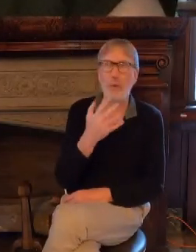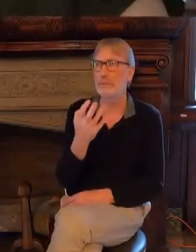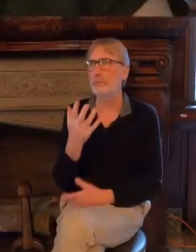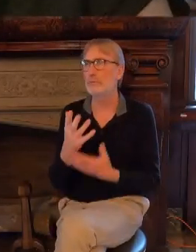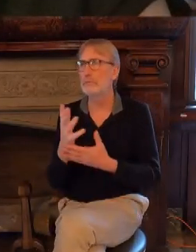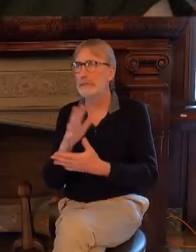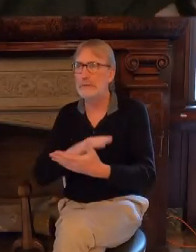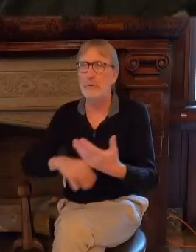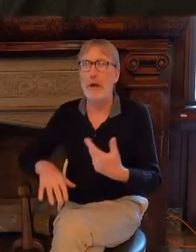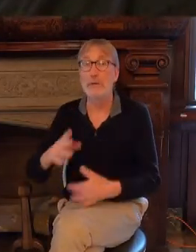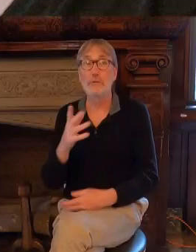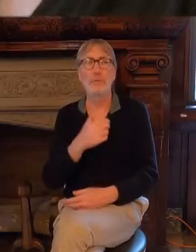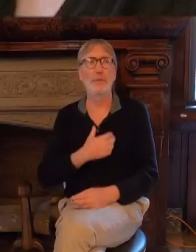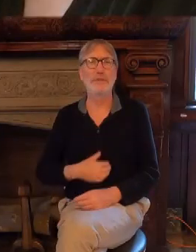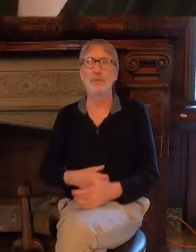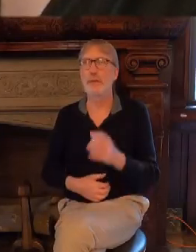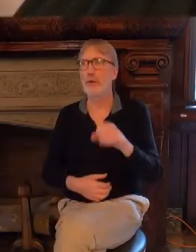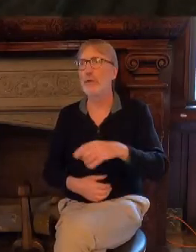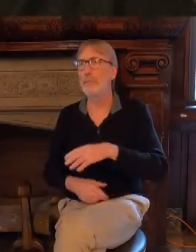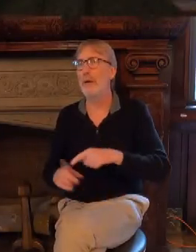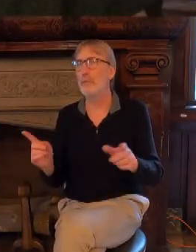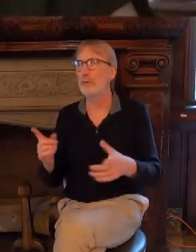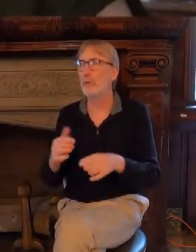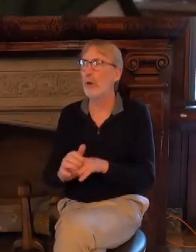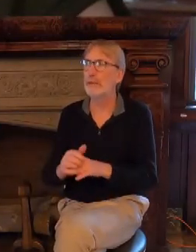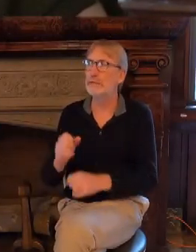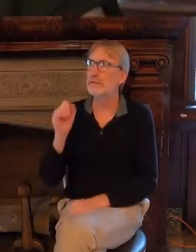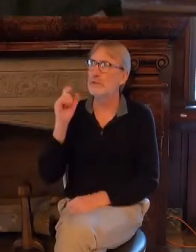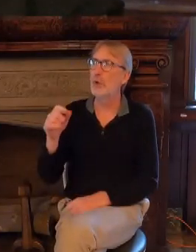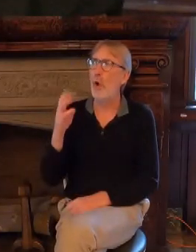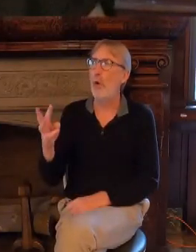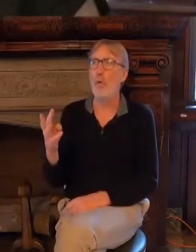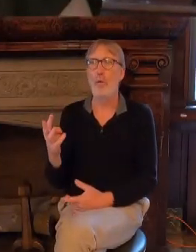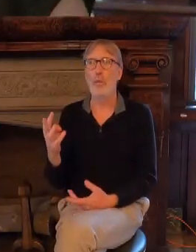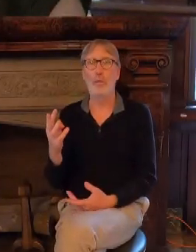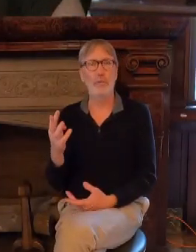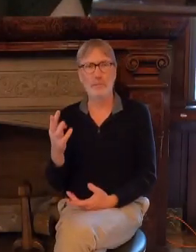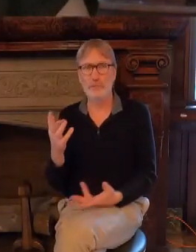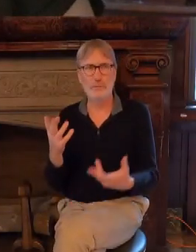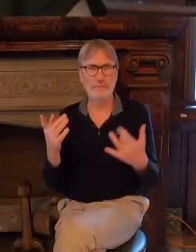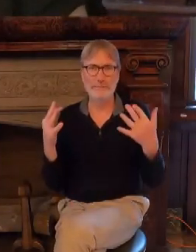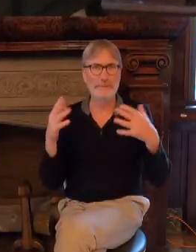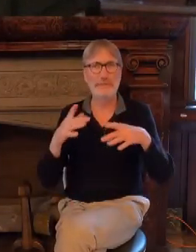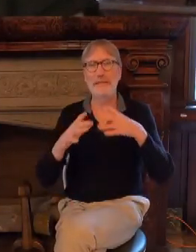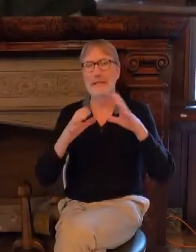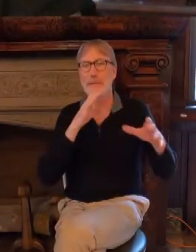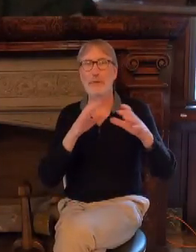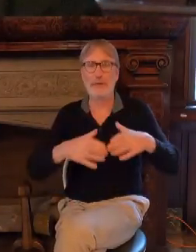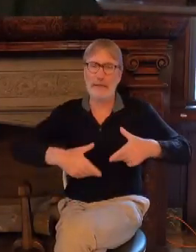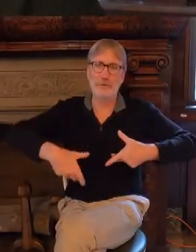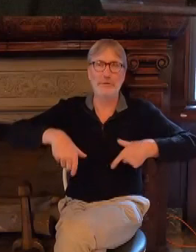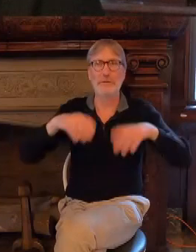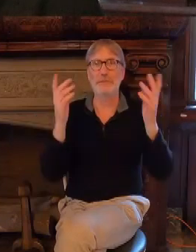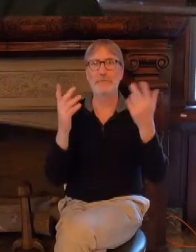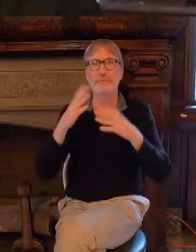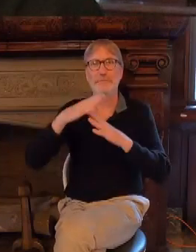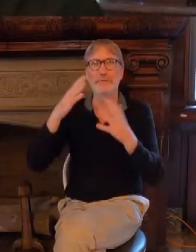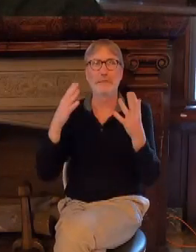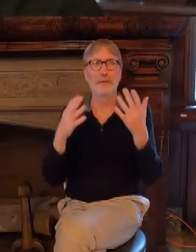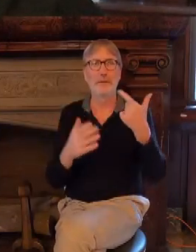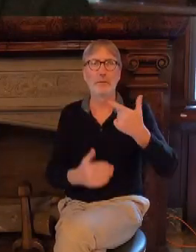and we wish we could, and we are working slowly but surely to bring the city's communications operations into